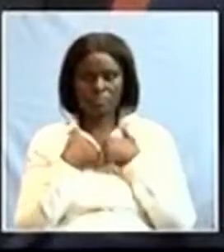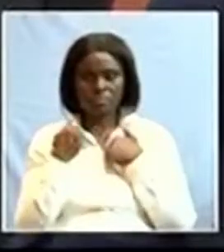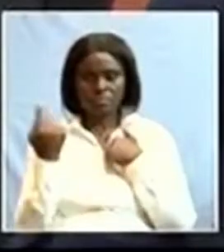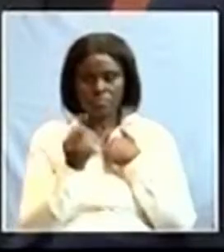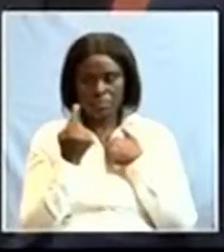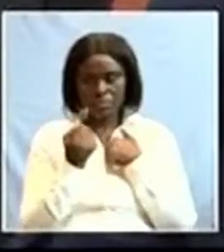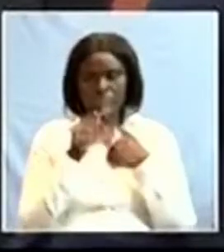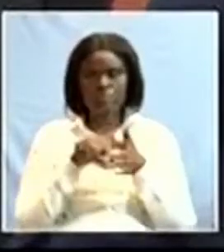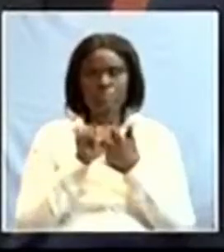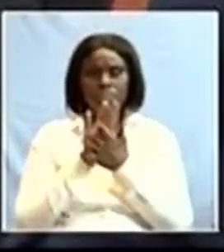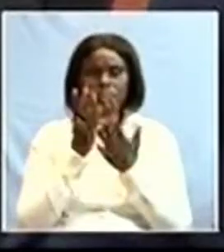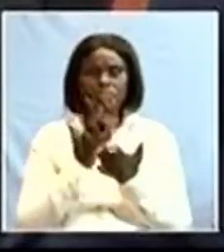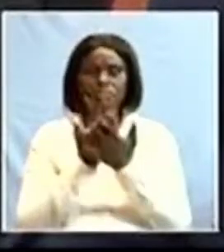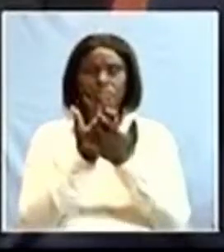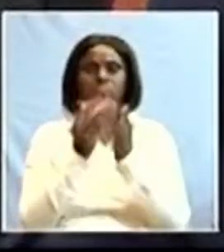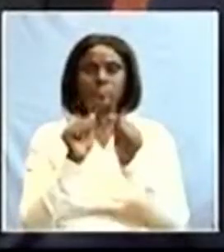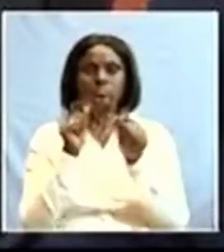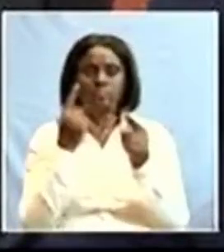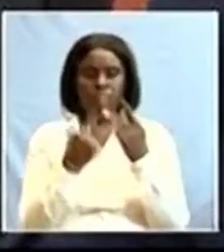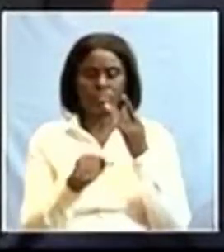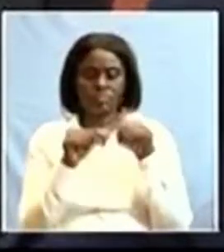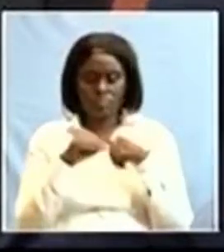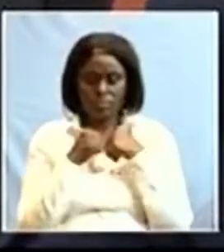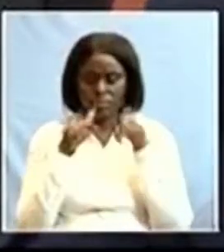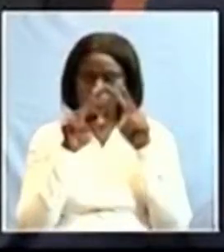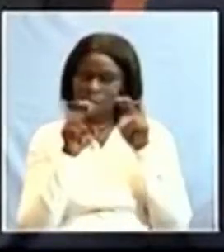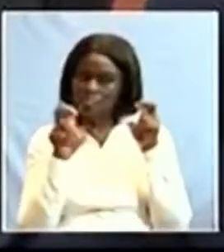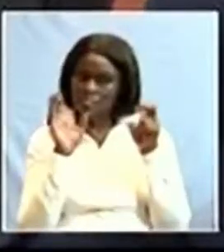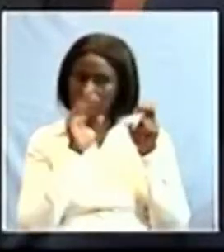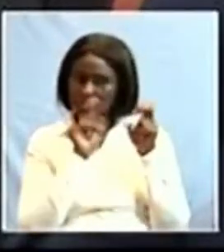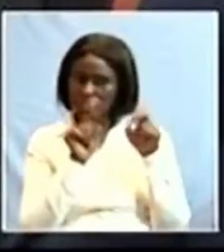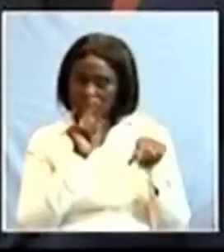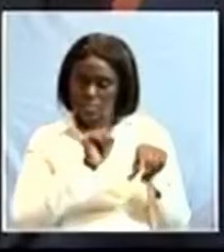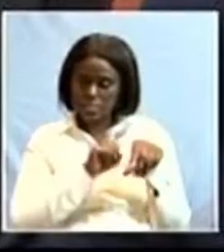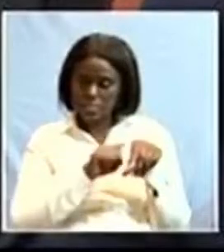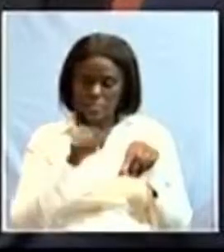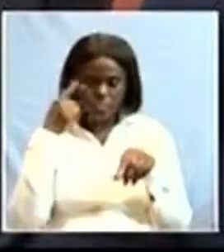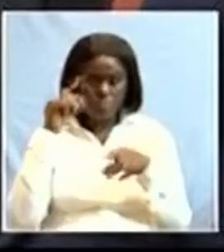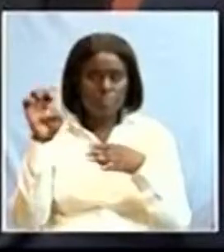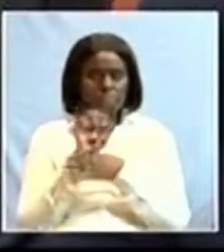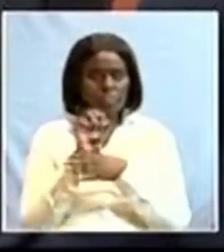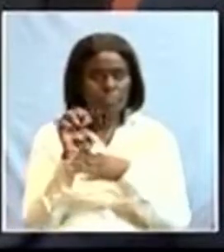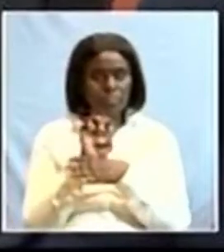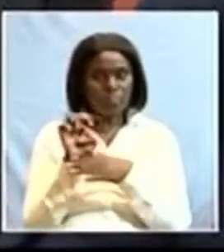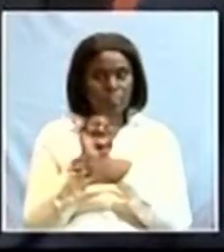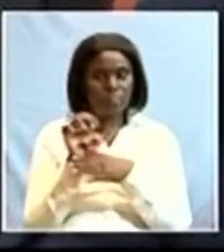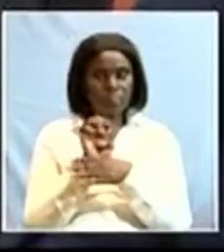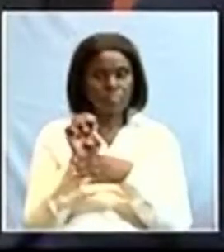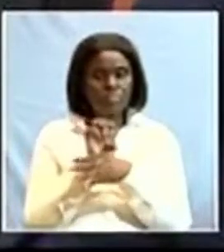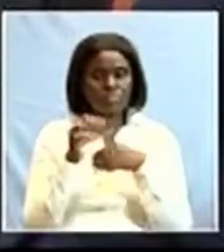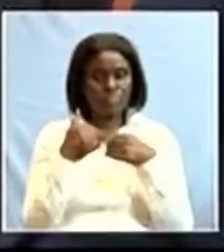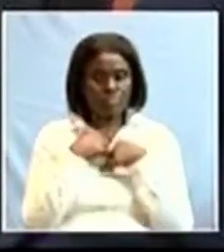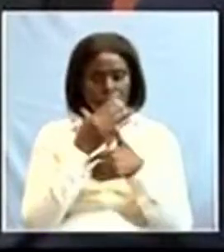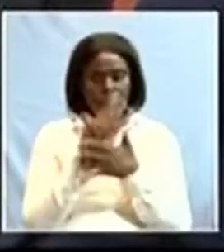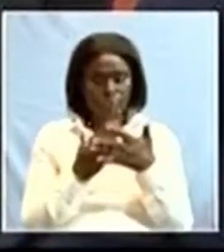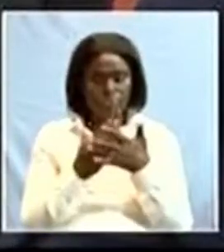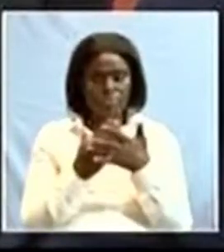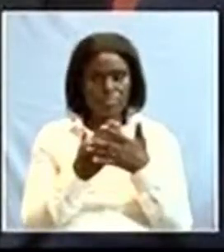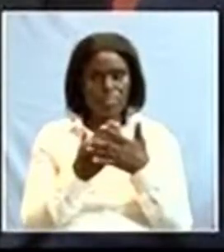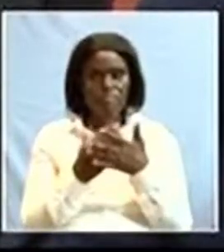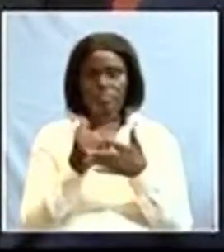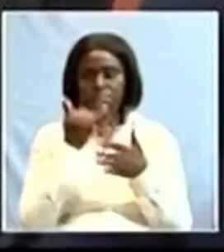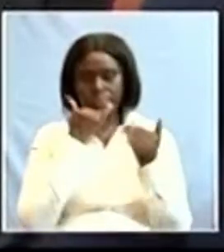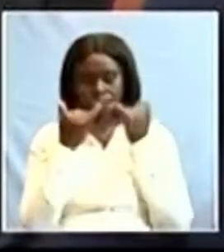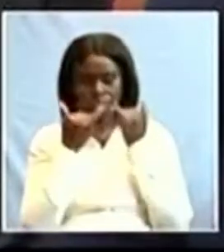much they could tender. So what we discovered was that at the time of evaluating, there were some arithmetic